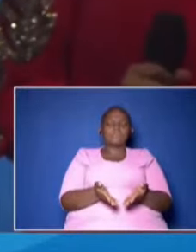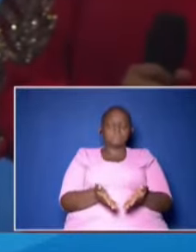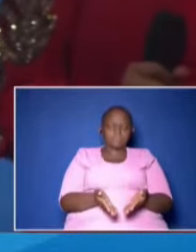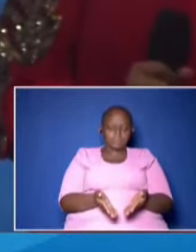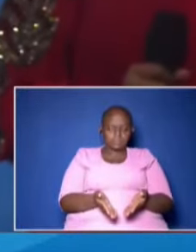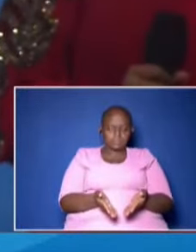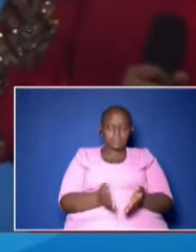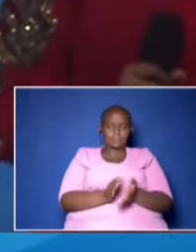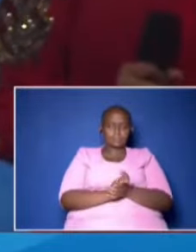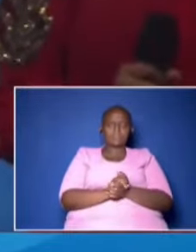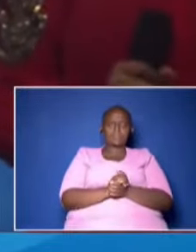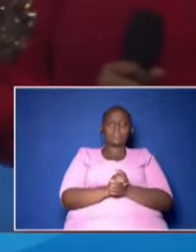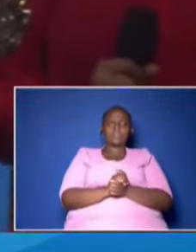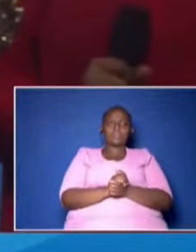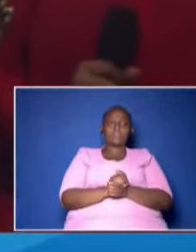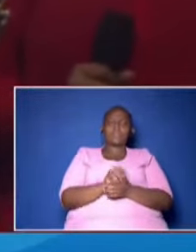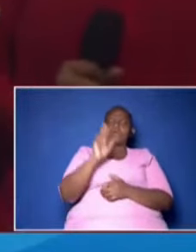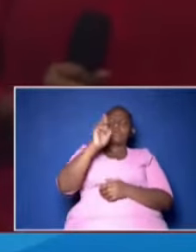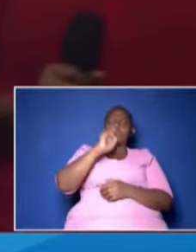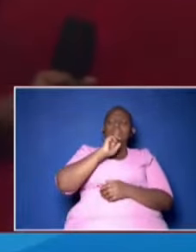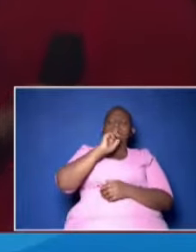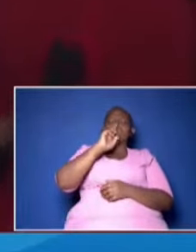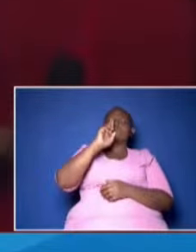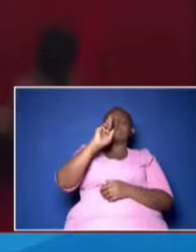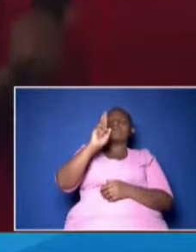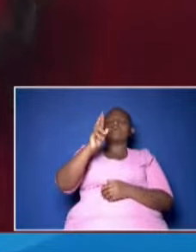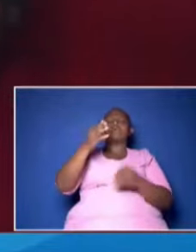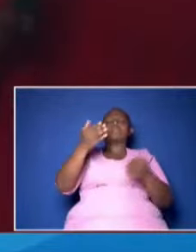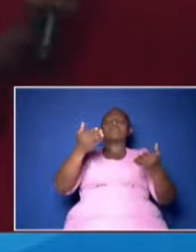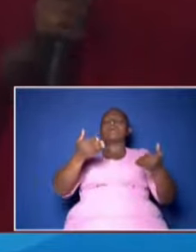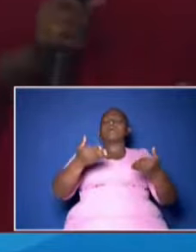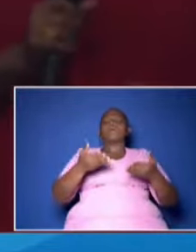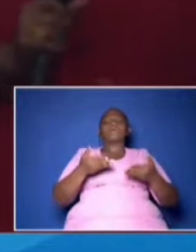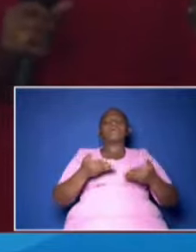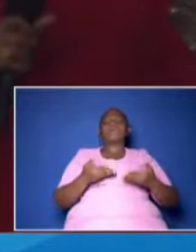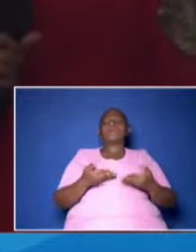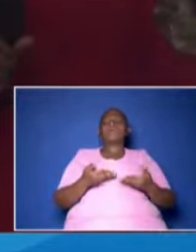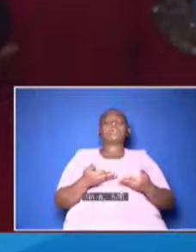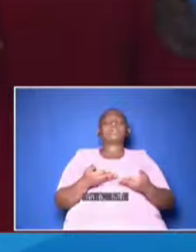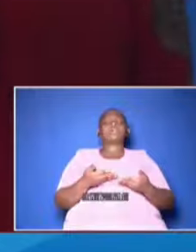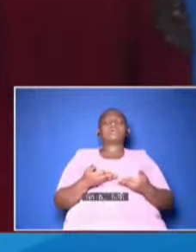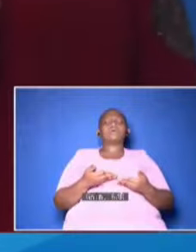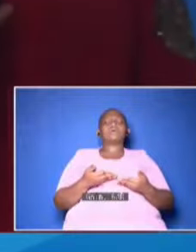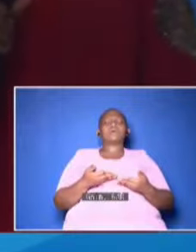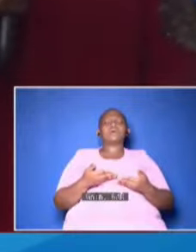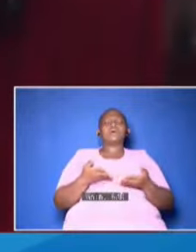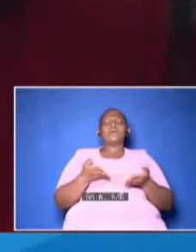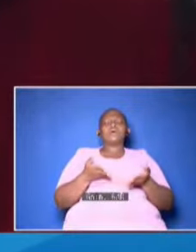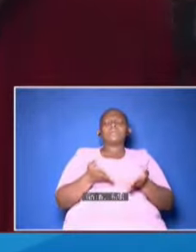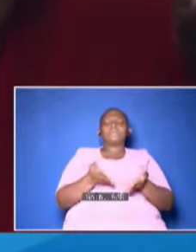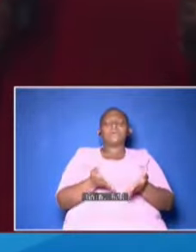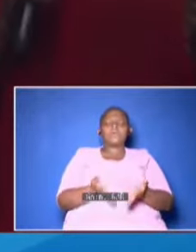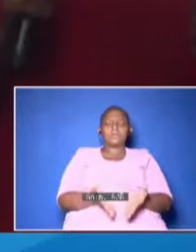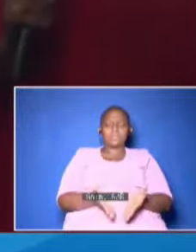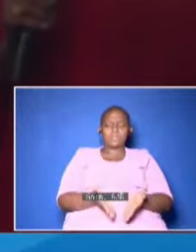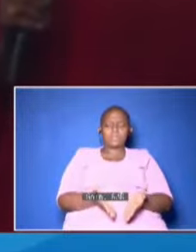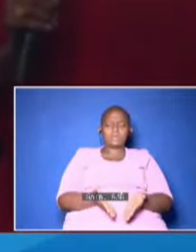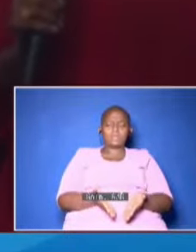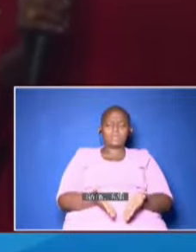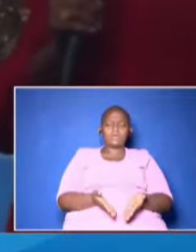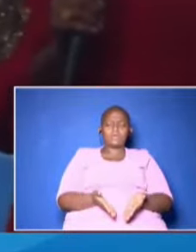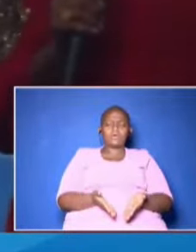Grace Thou Art welome in in this